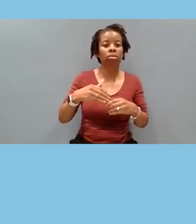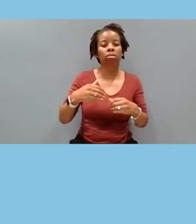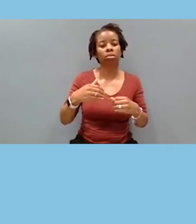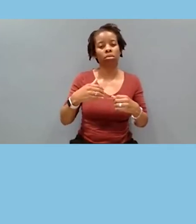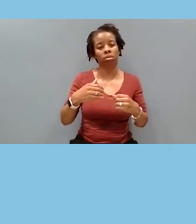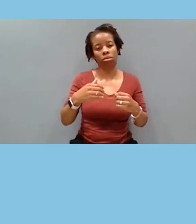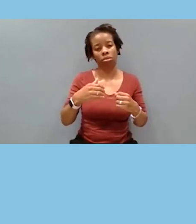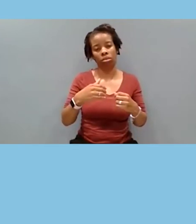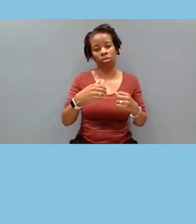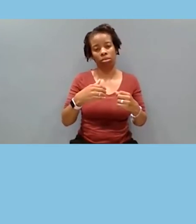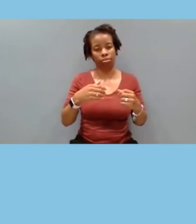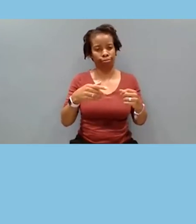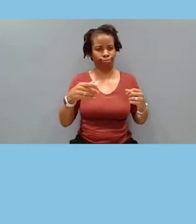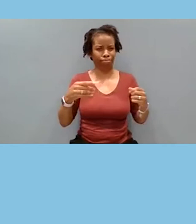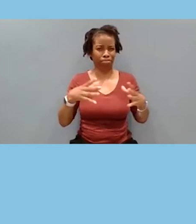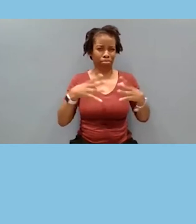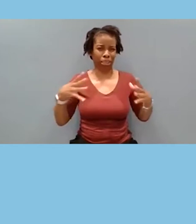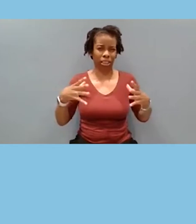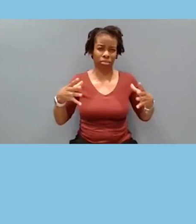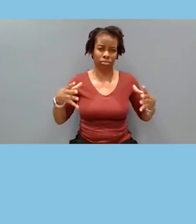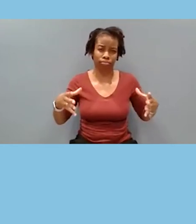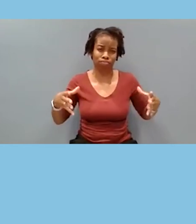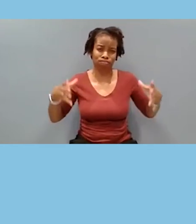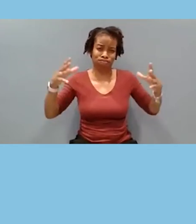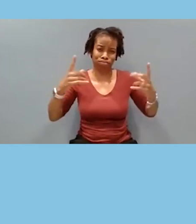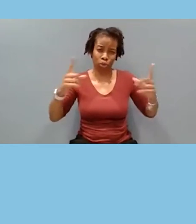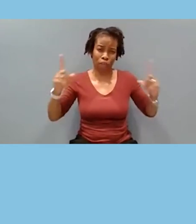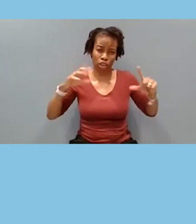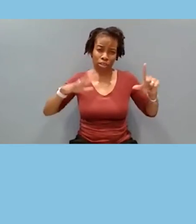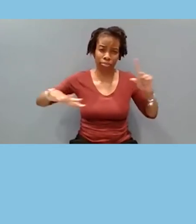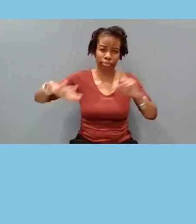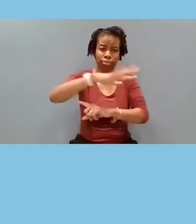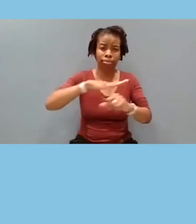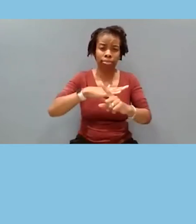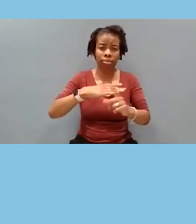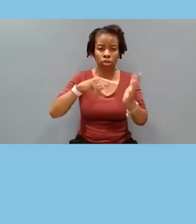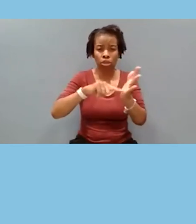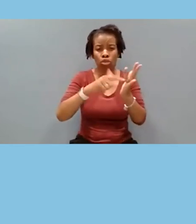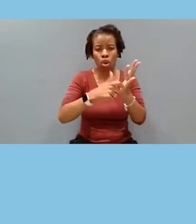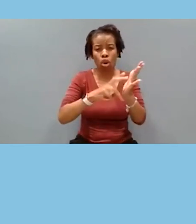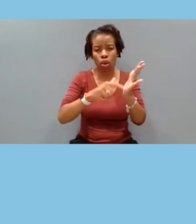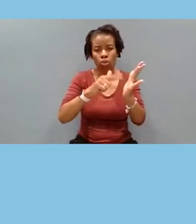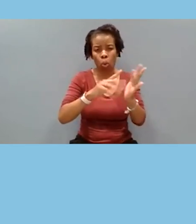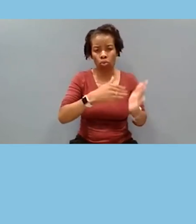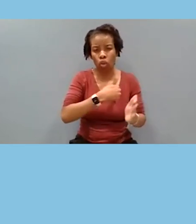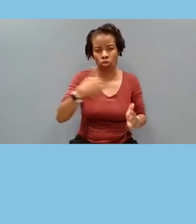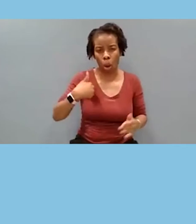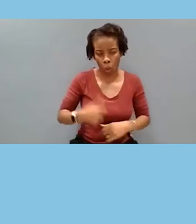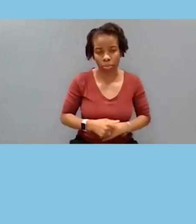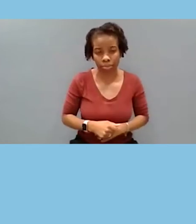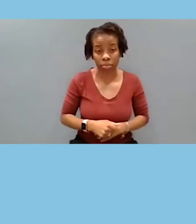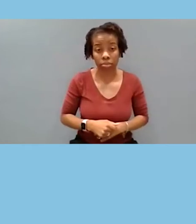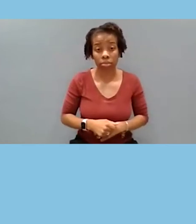less accessible big urban University of Toronto, where I am today. I had left a more or